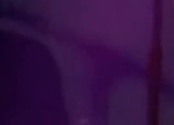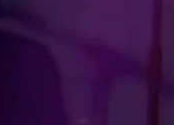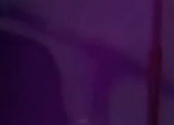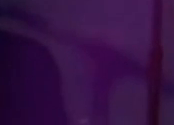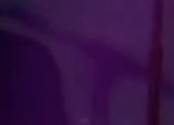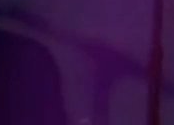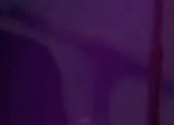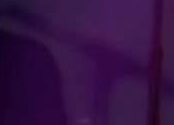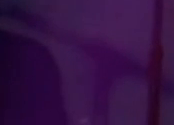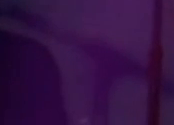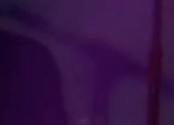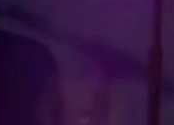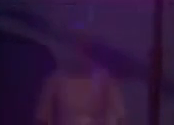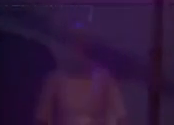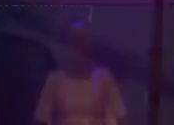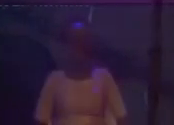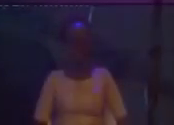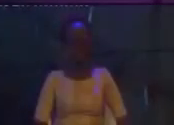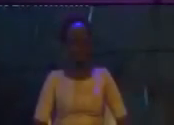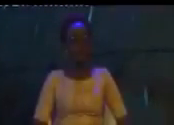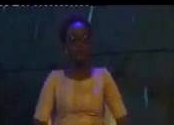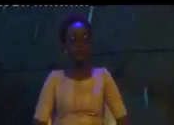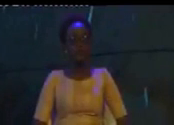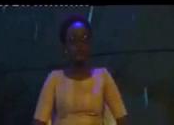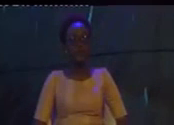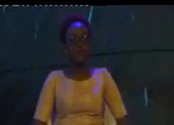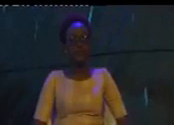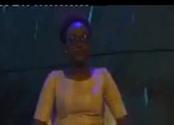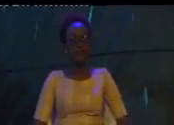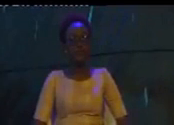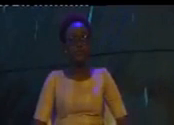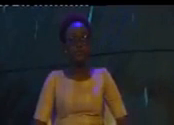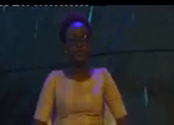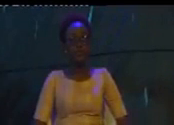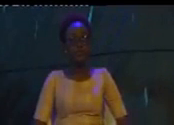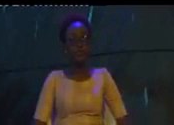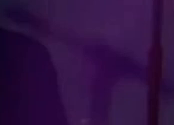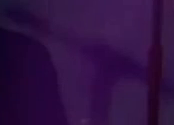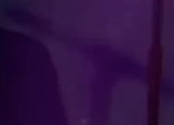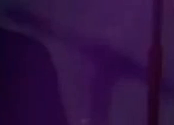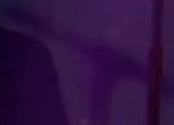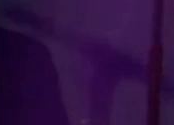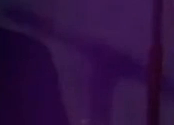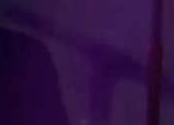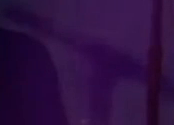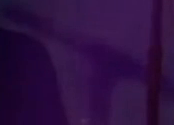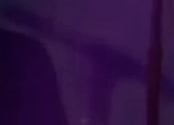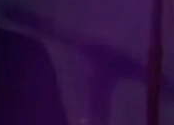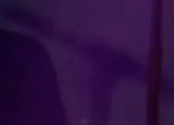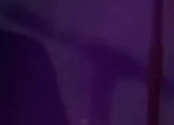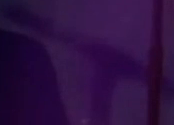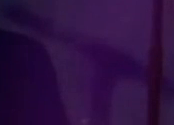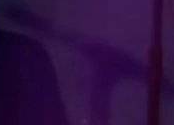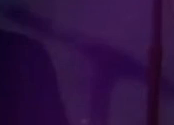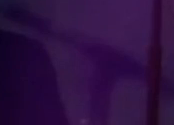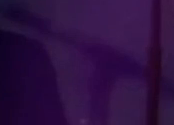for yourselves. And all the other believers from other churches in Rwanda, thank you for coming. Muranyemera rero nze